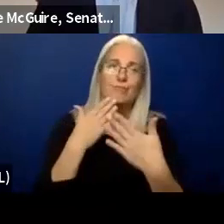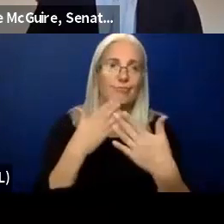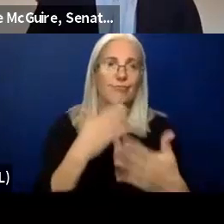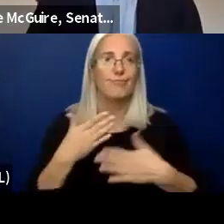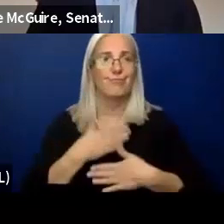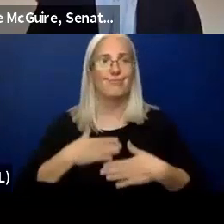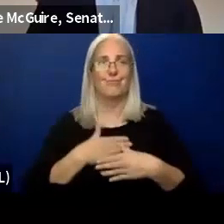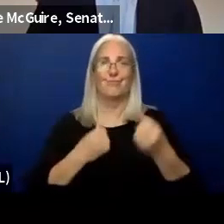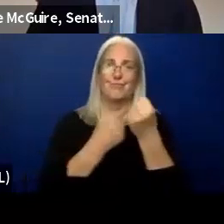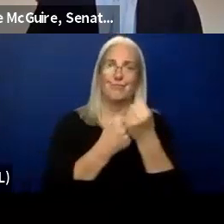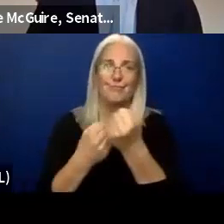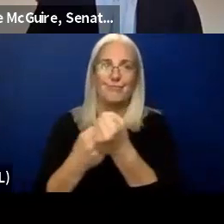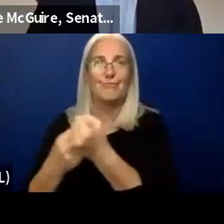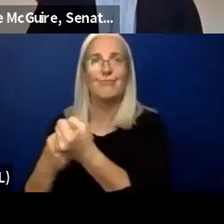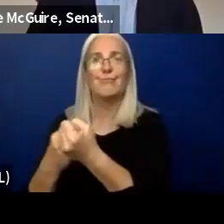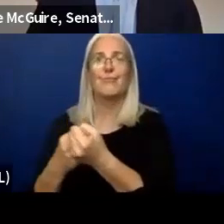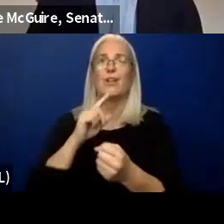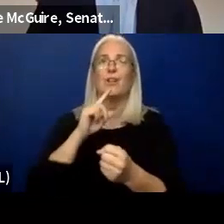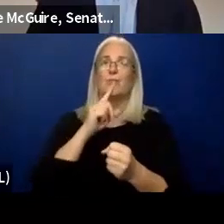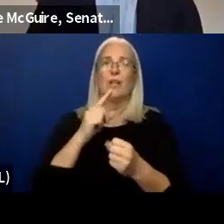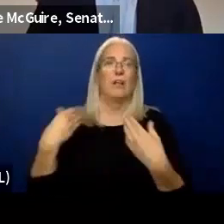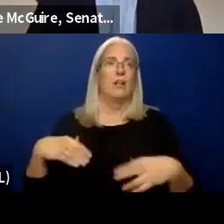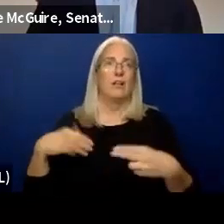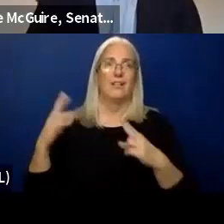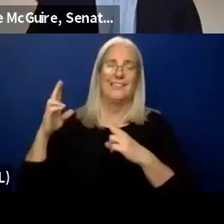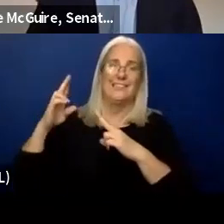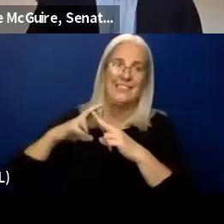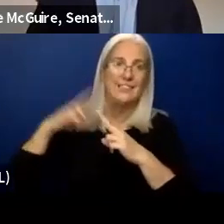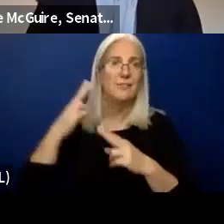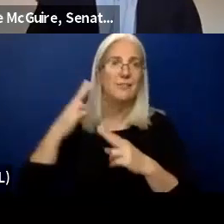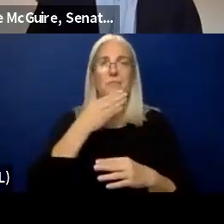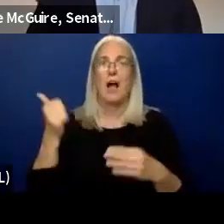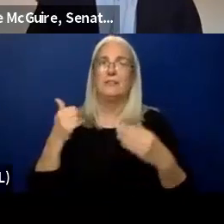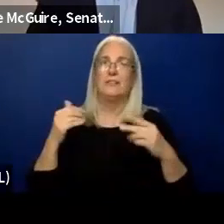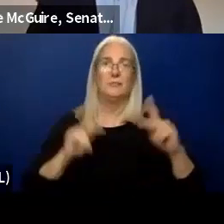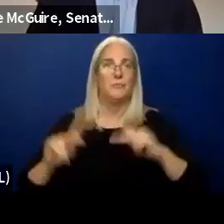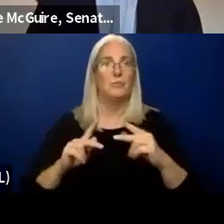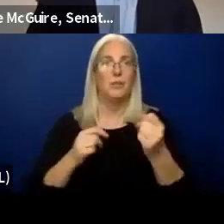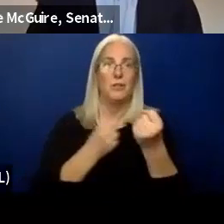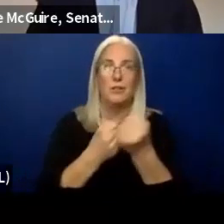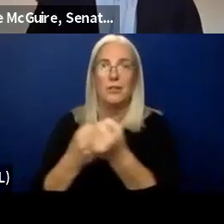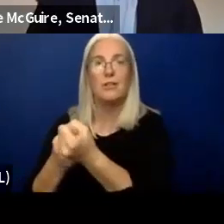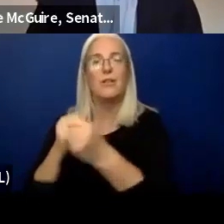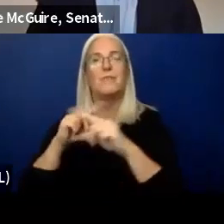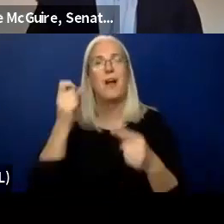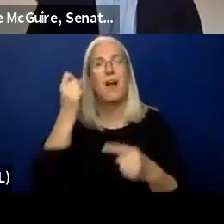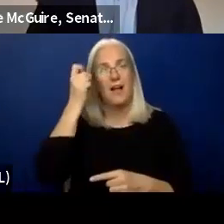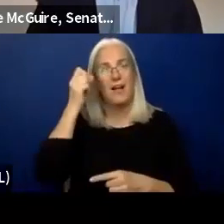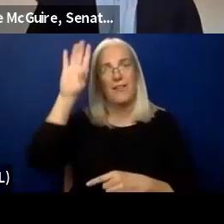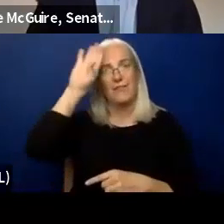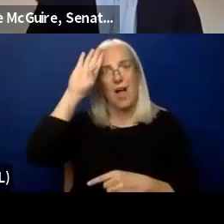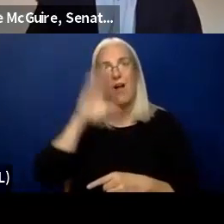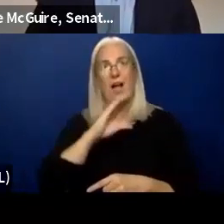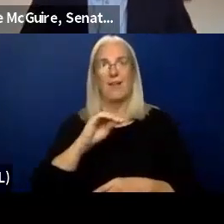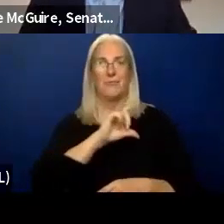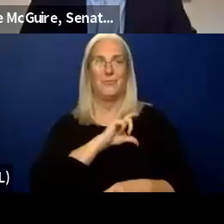to none. It's impressive. But we as firefighters and police officers and first responders in general, we don't need anything.